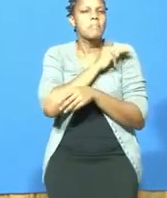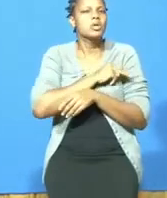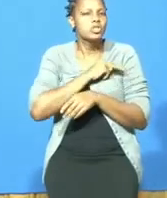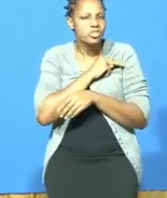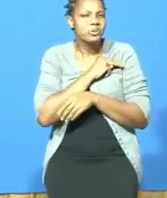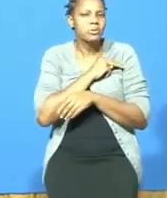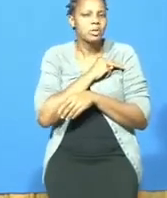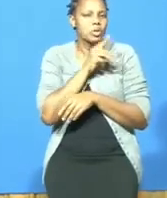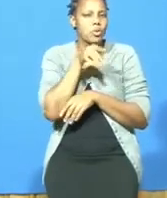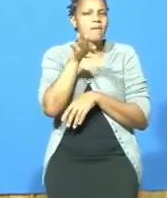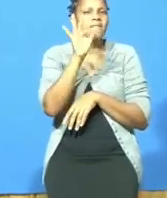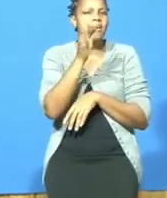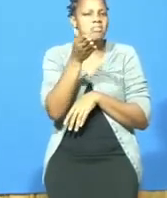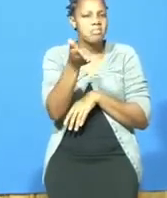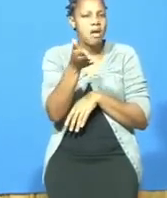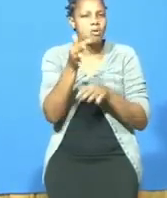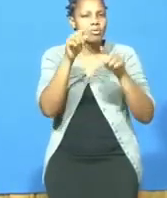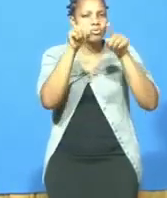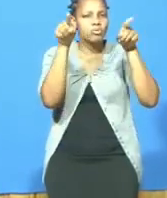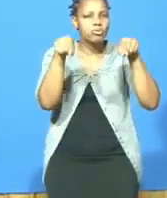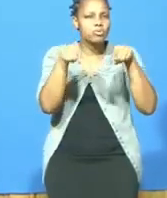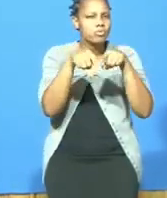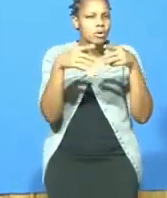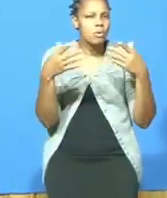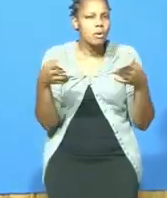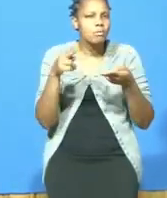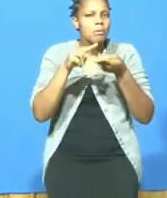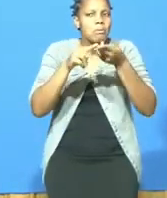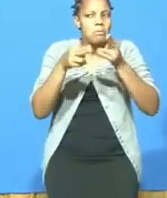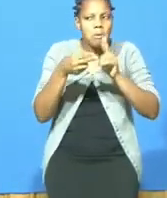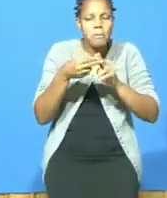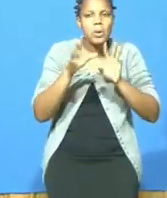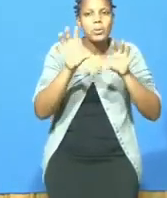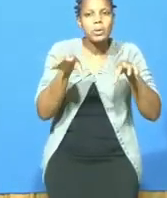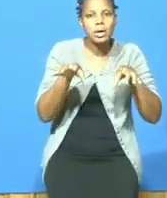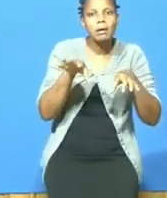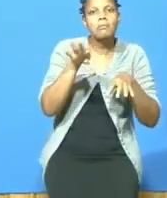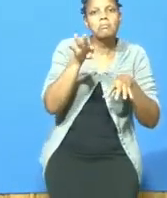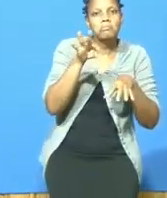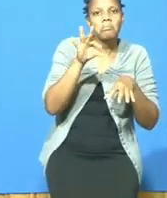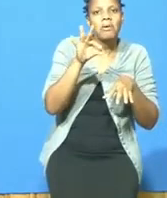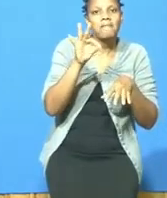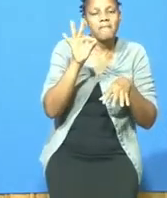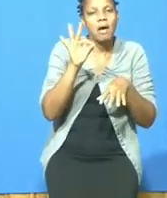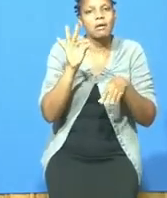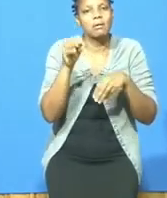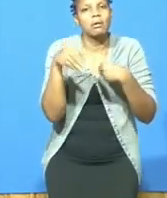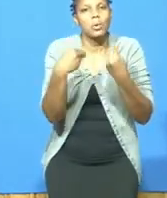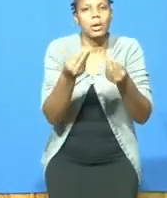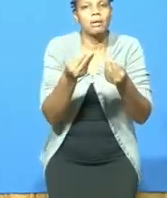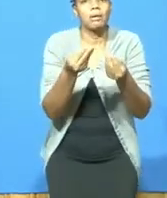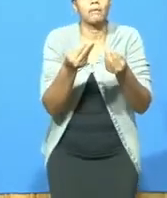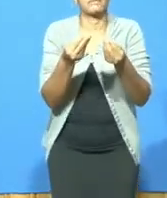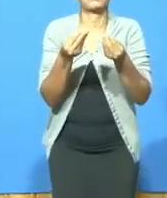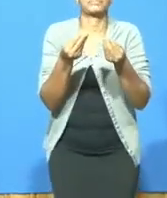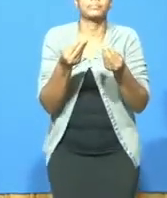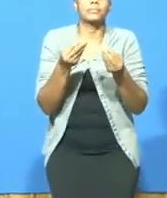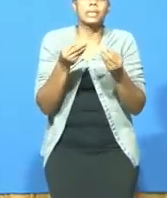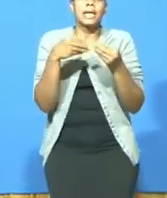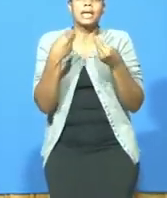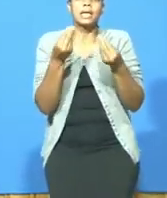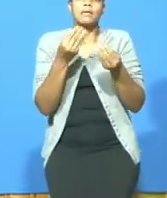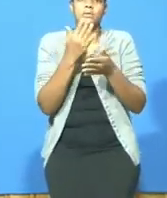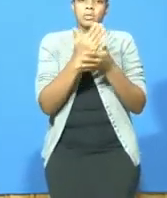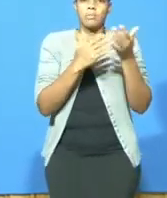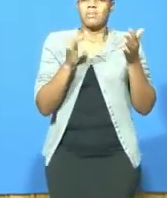will find right there on your screen the numbers that you can find, and you can give. Give something that